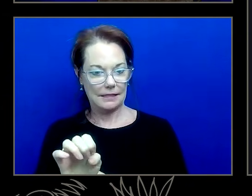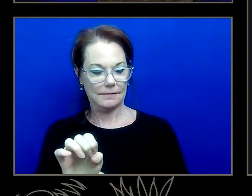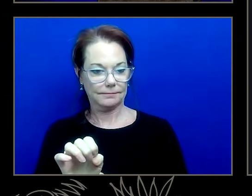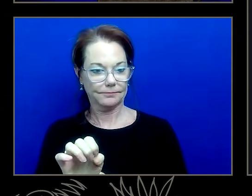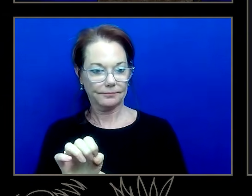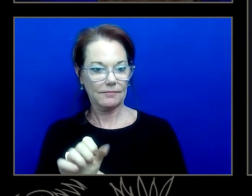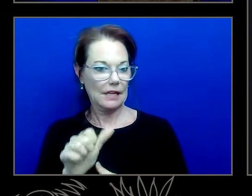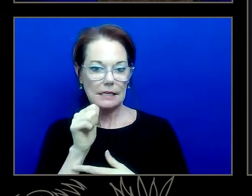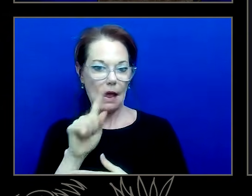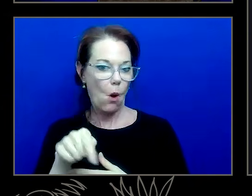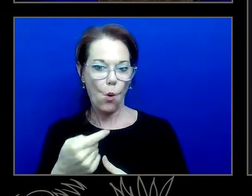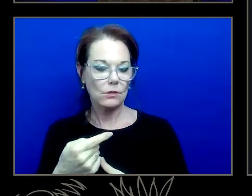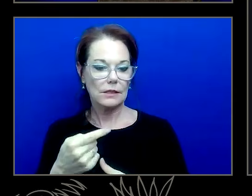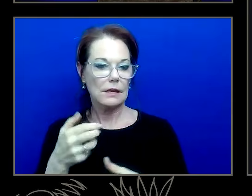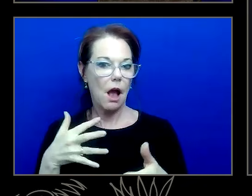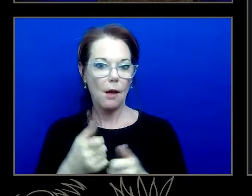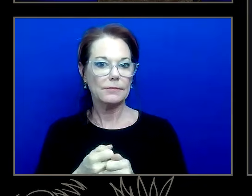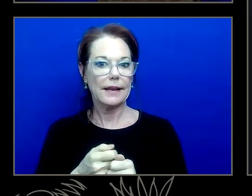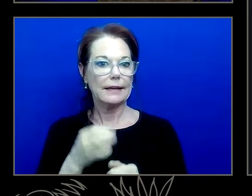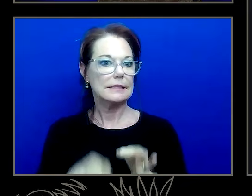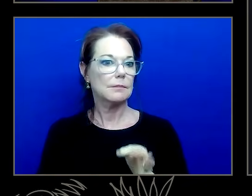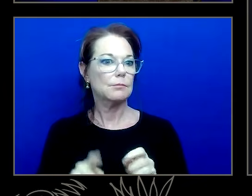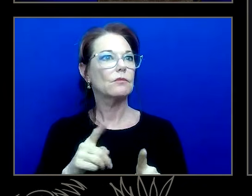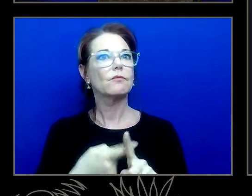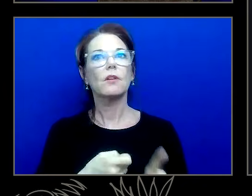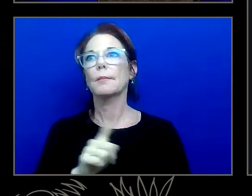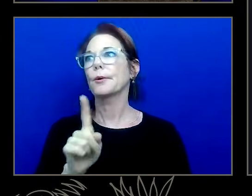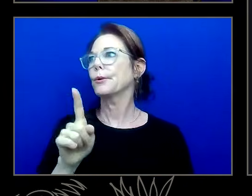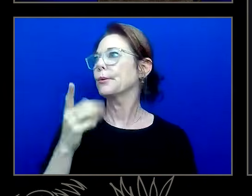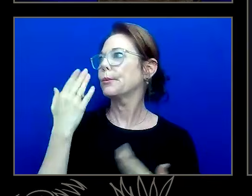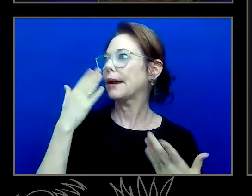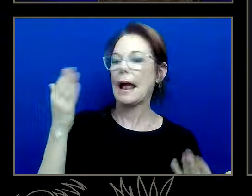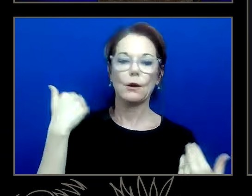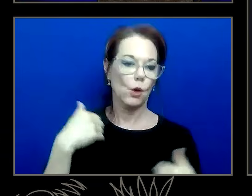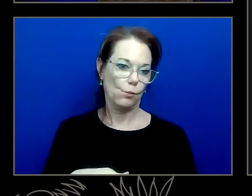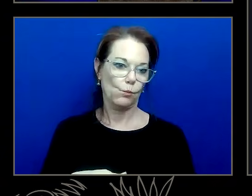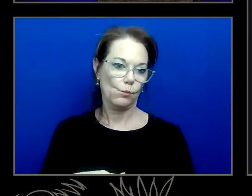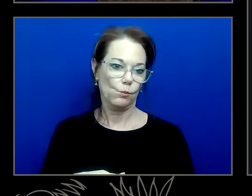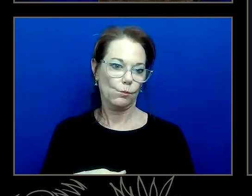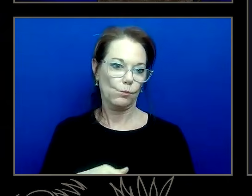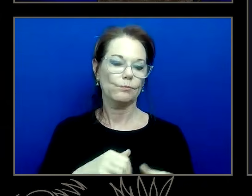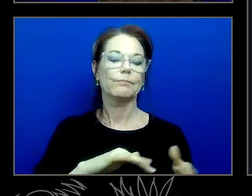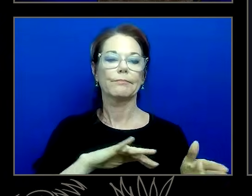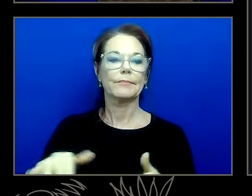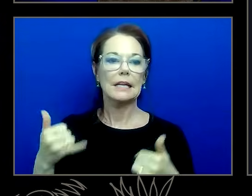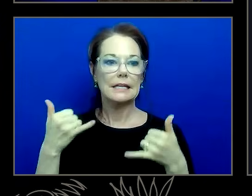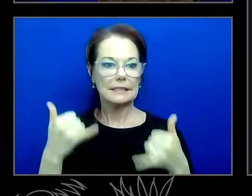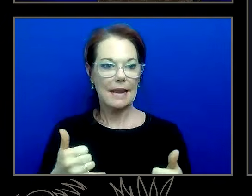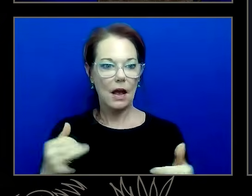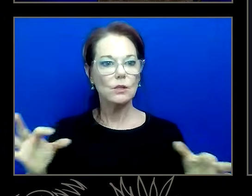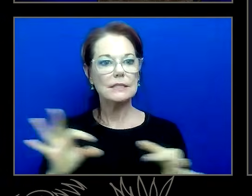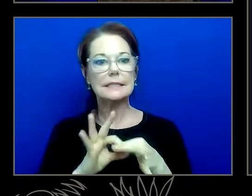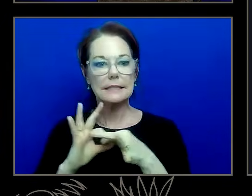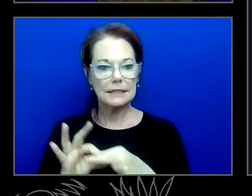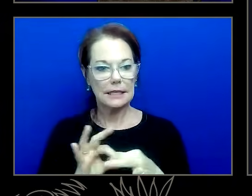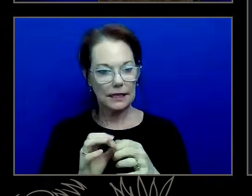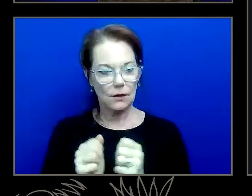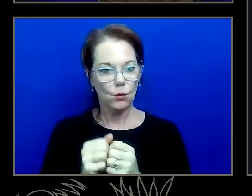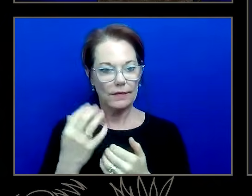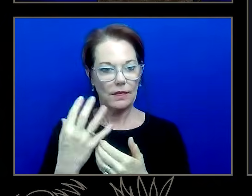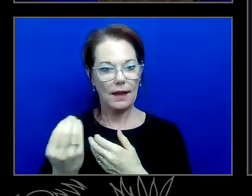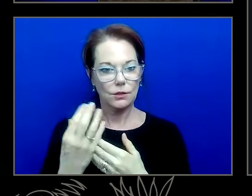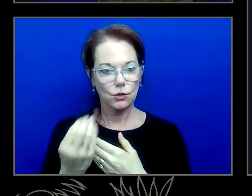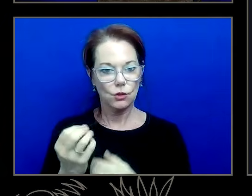being updated from who knows where. All right, so moving on, syncing with external stores. There's